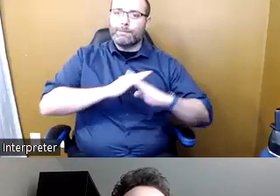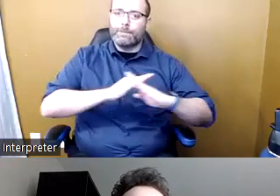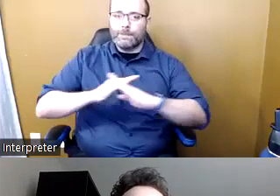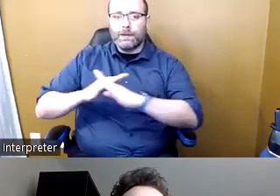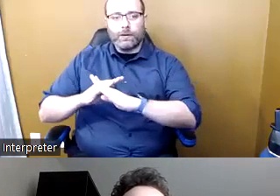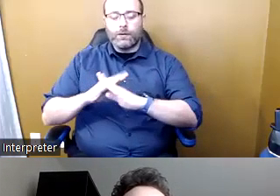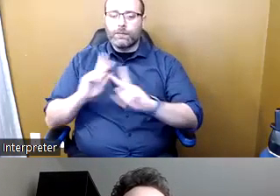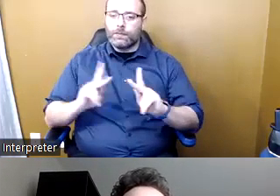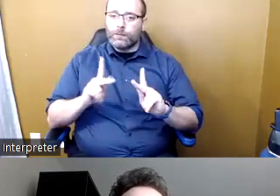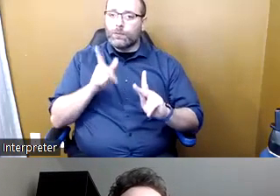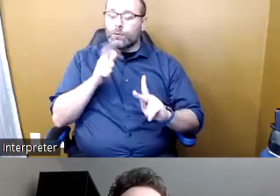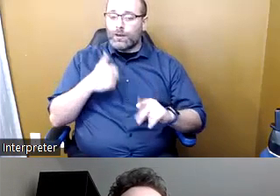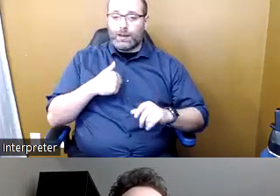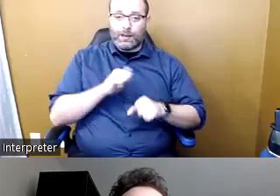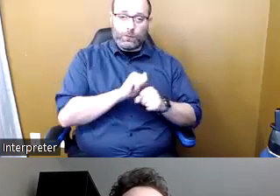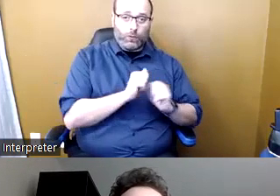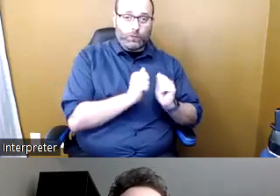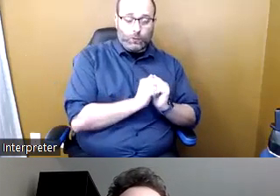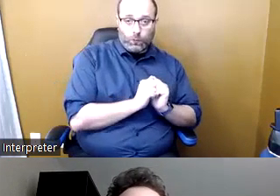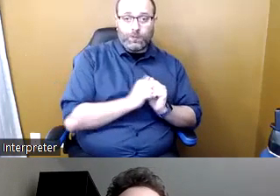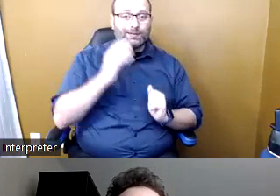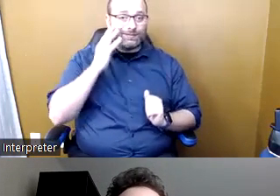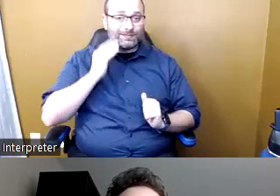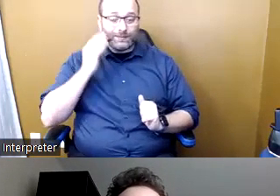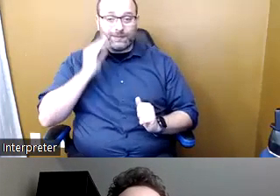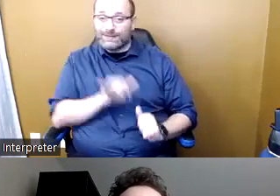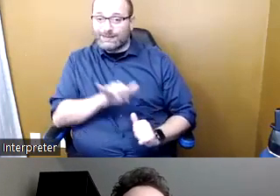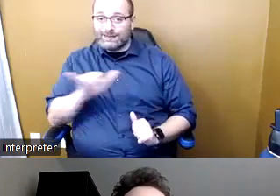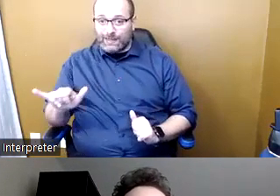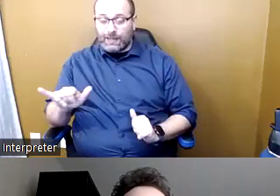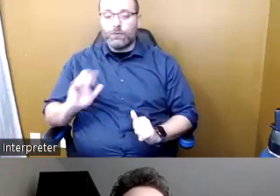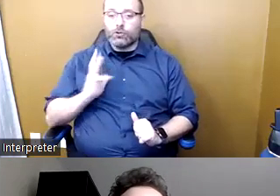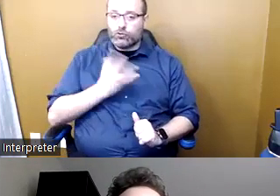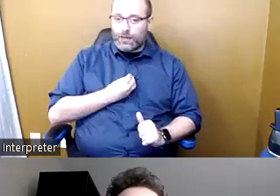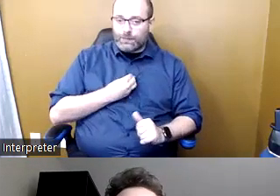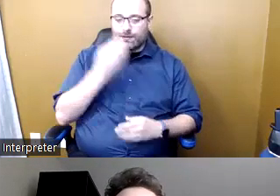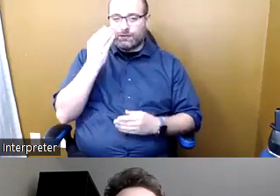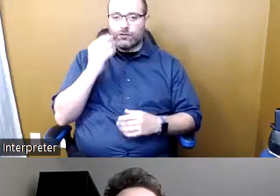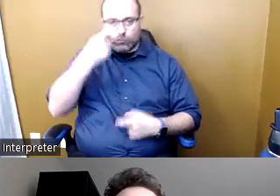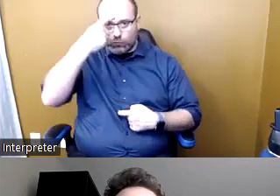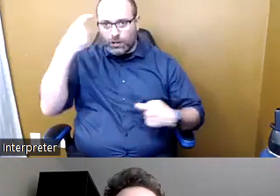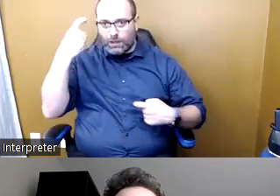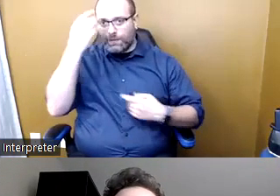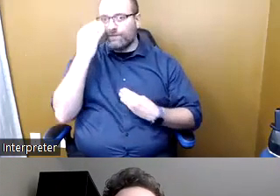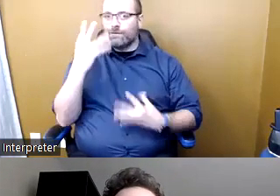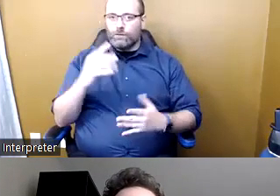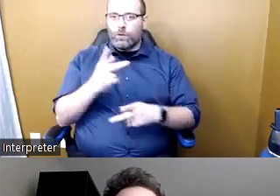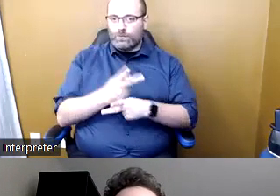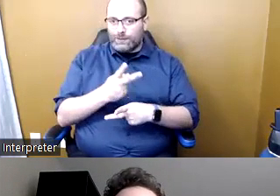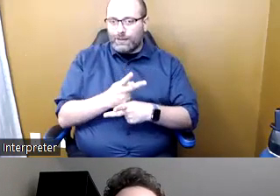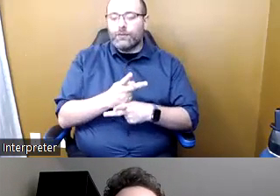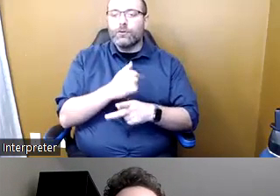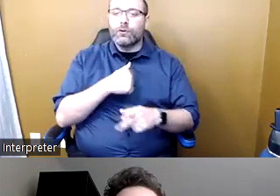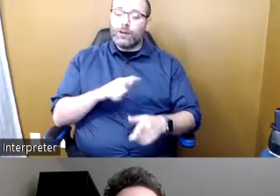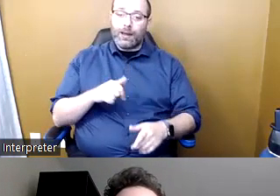with encounter, finding trans and trauma-informed care. I can speak to the state of Connecticut. There's